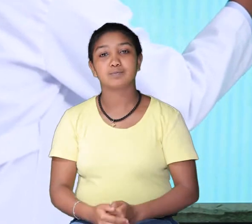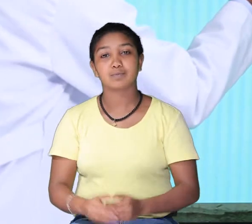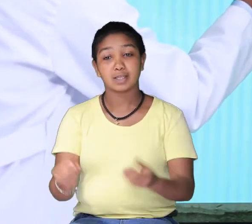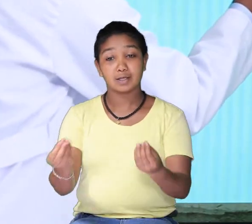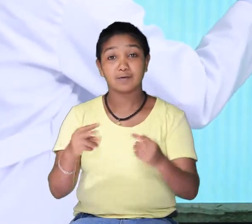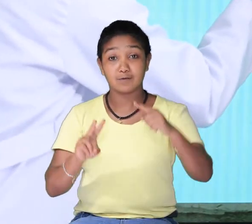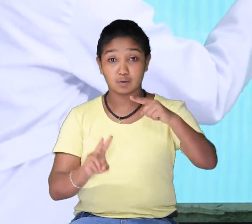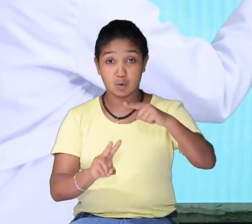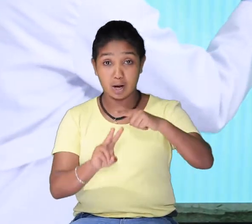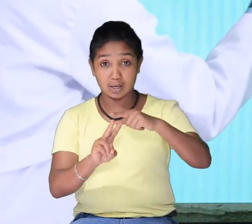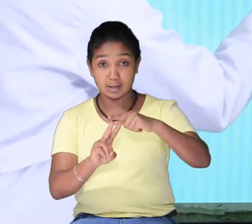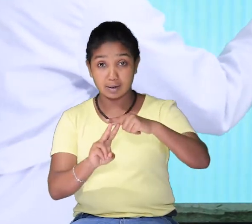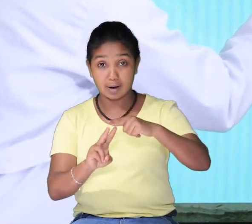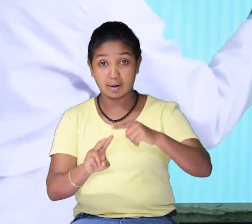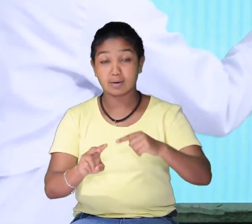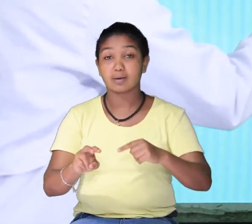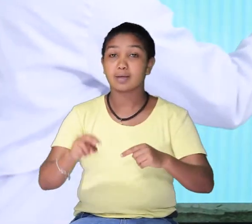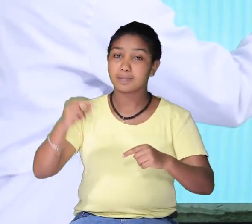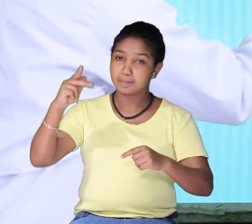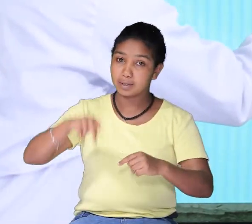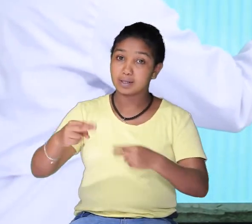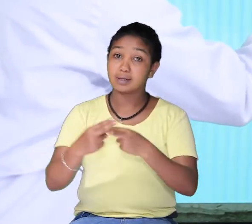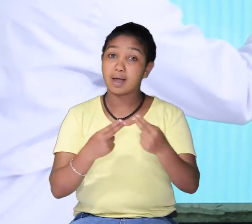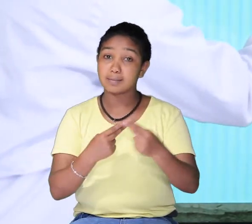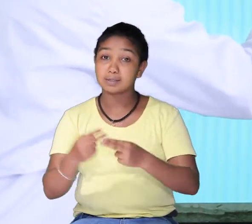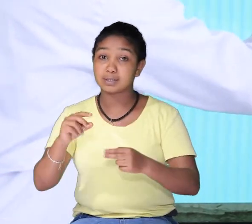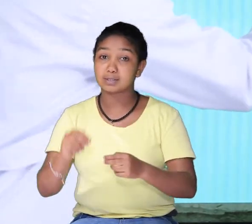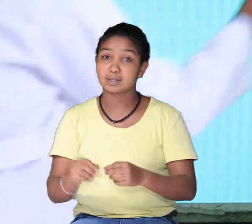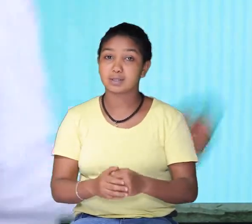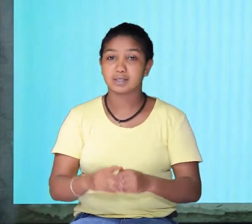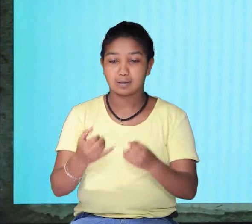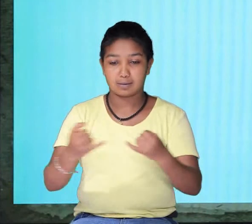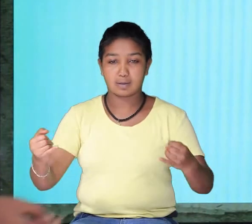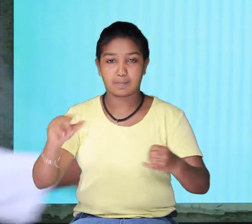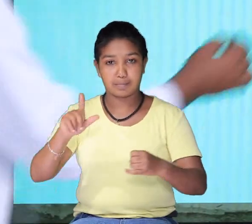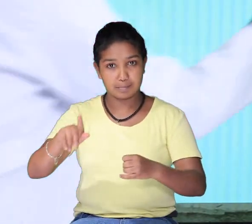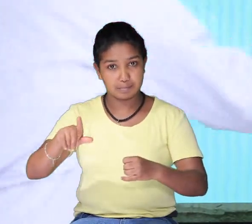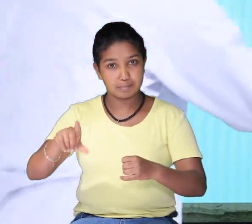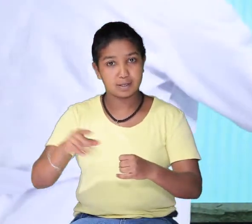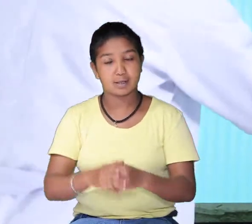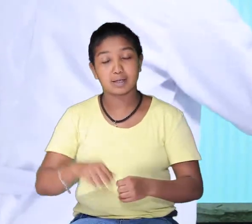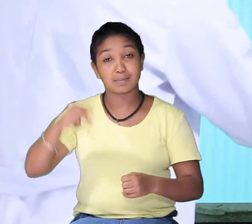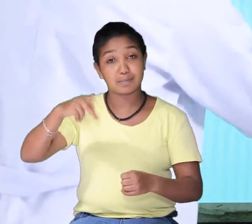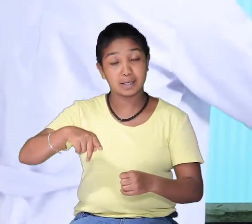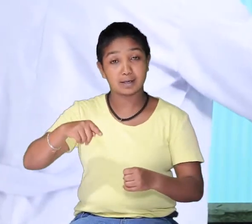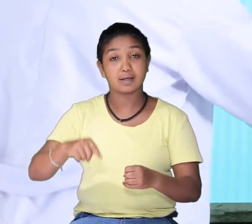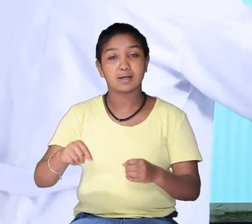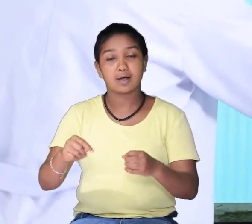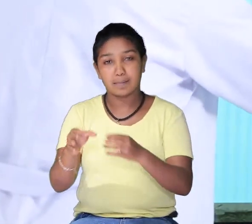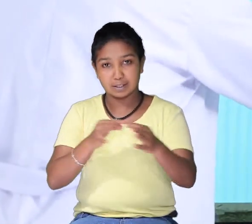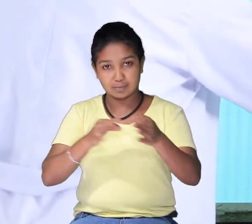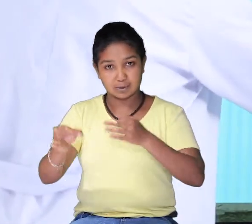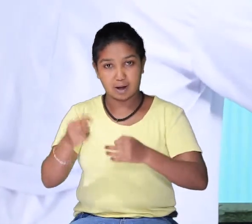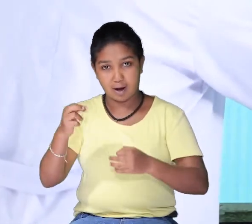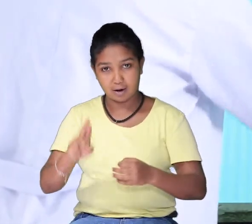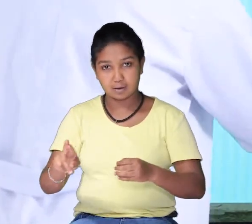given vectorially as the momentum cross the linear momentum. Okay, and the linear momentum can be expressed